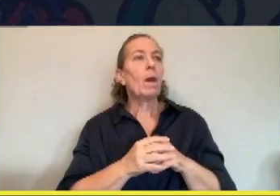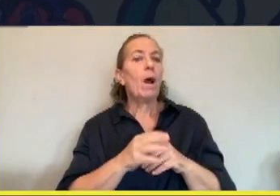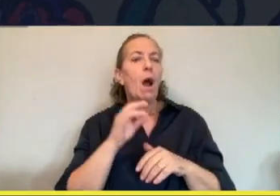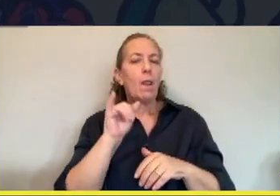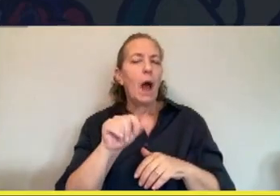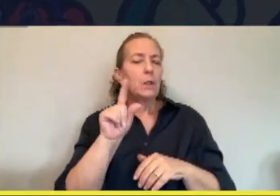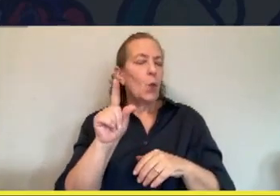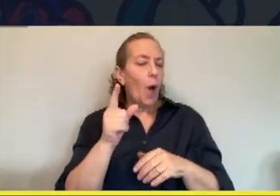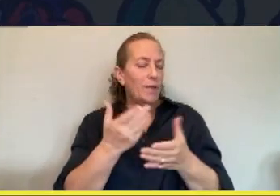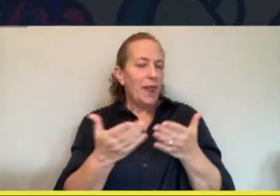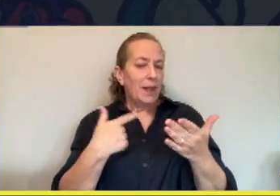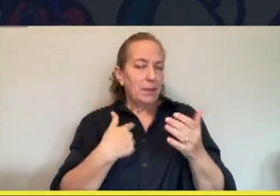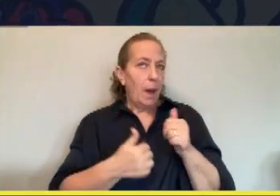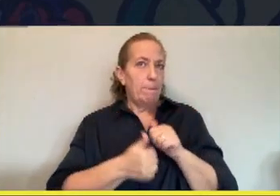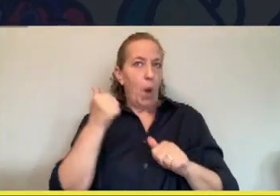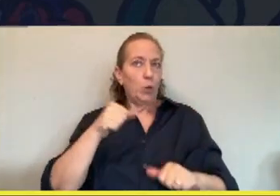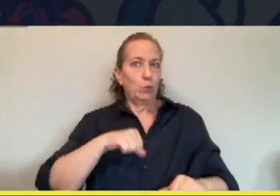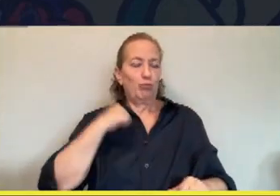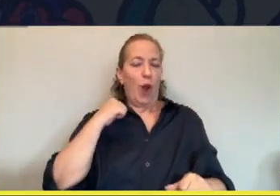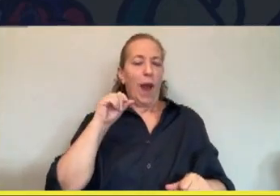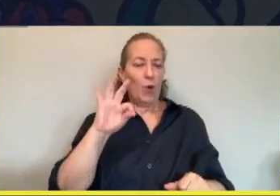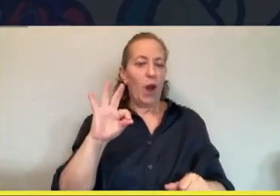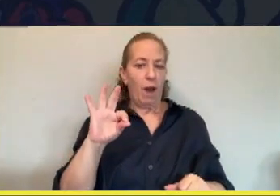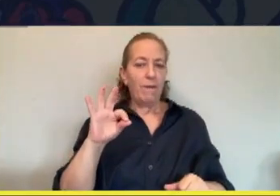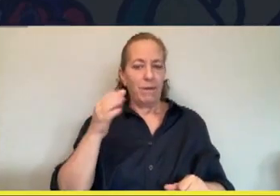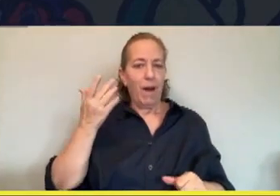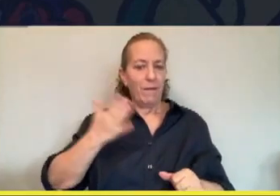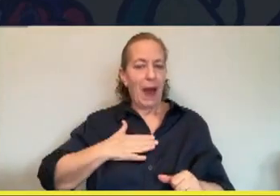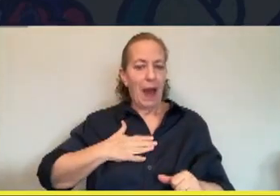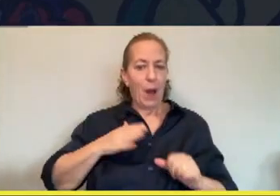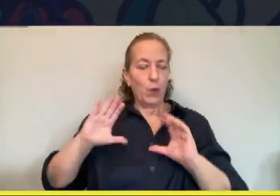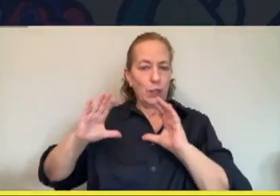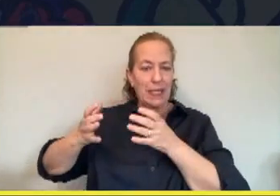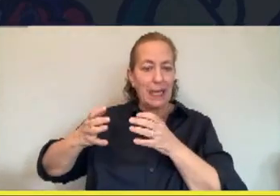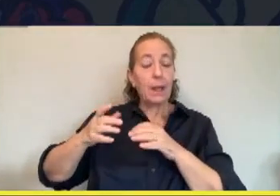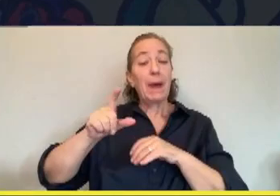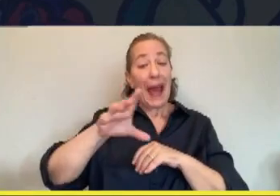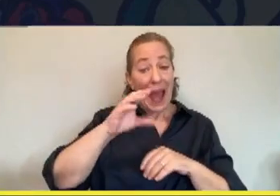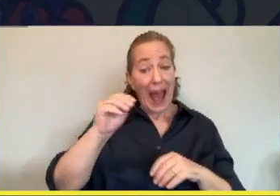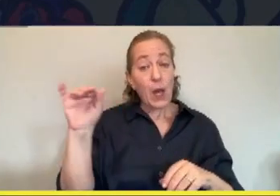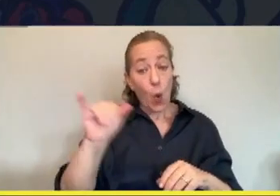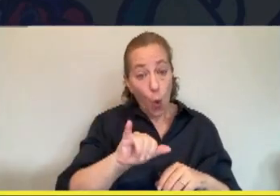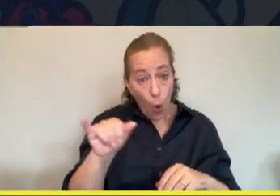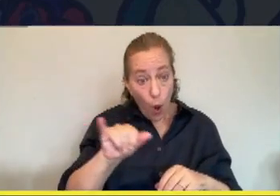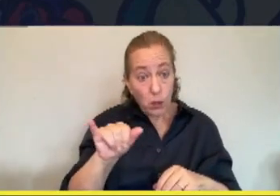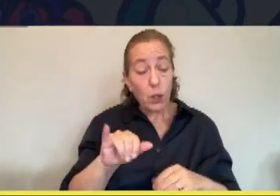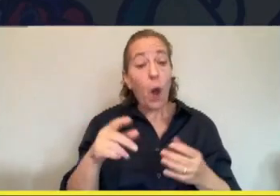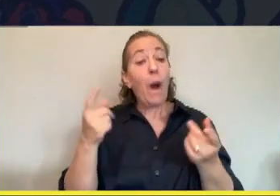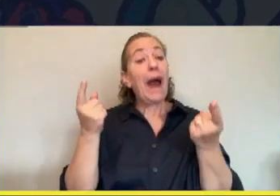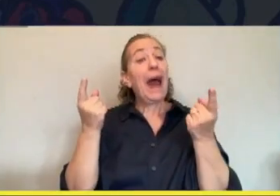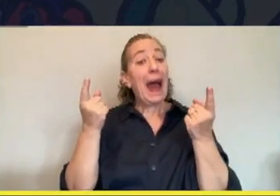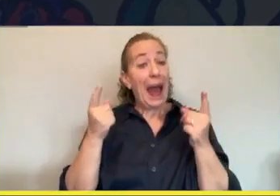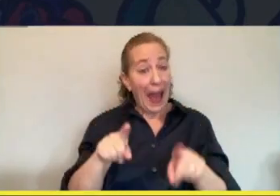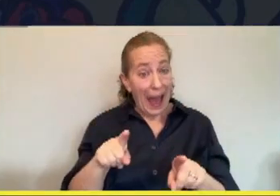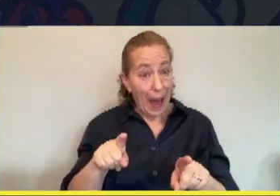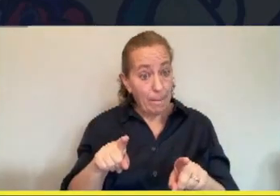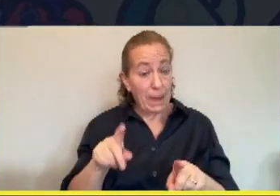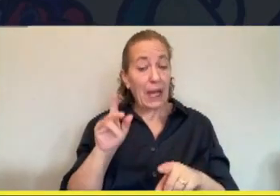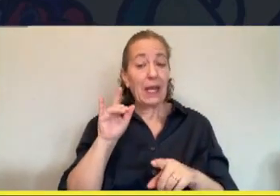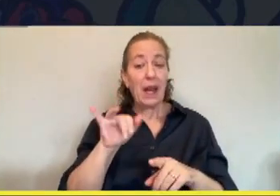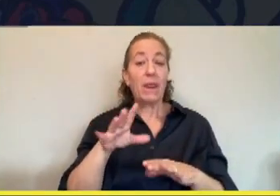proud of our team, but it also has the byproduct of then mentoring,